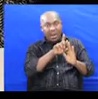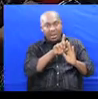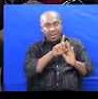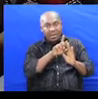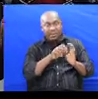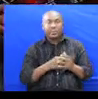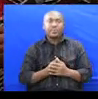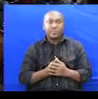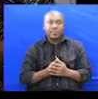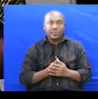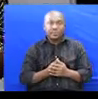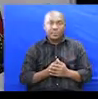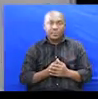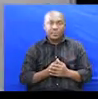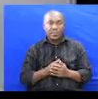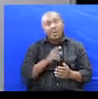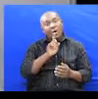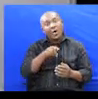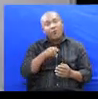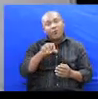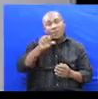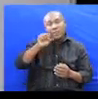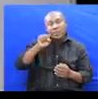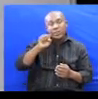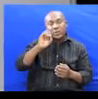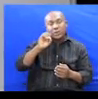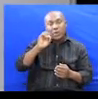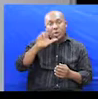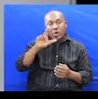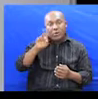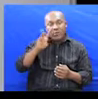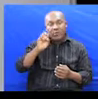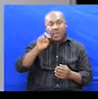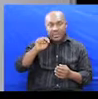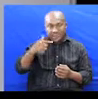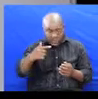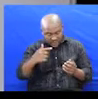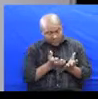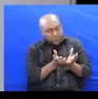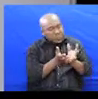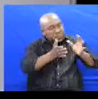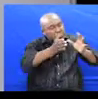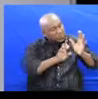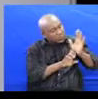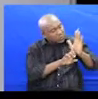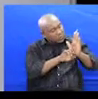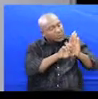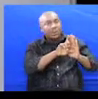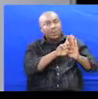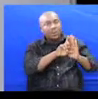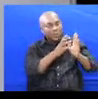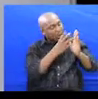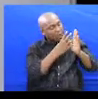dissolved in a liter of solvent. Mass of a solute dissolved in a liter of solvent. And since it